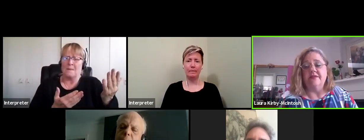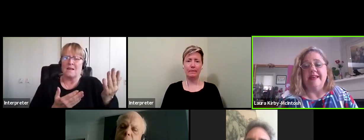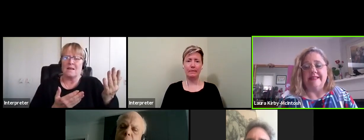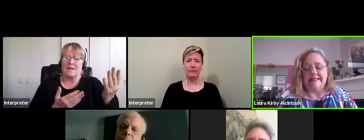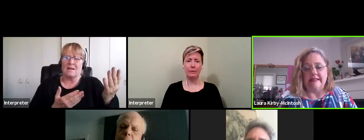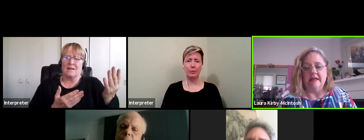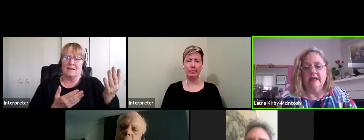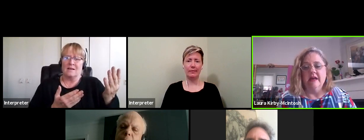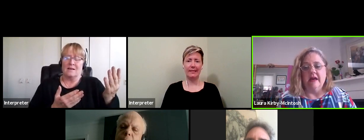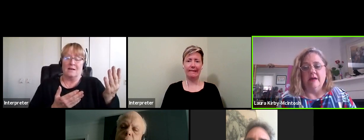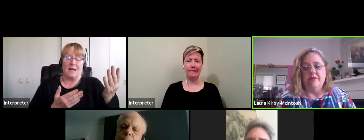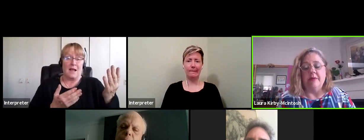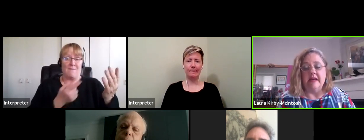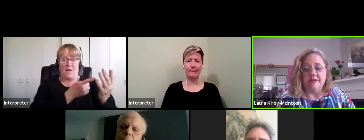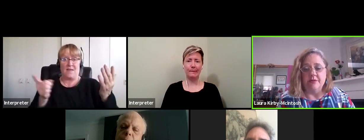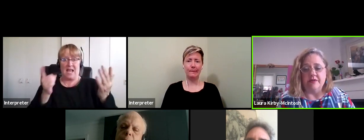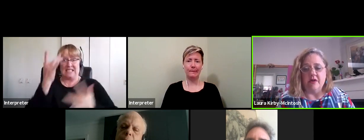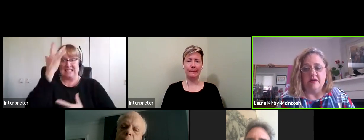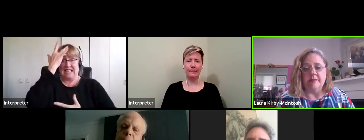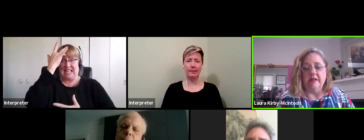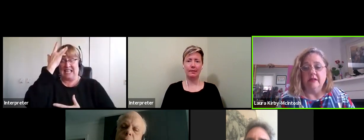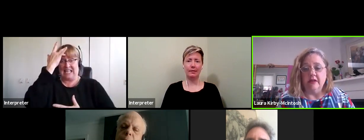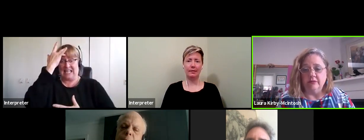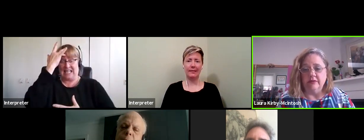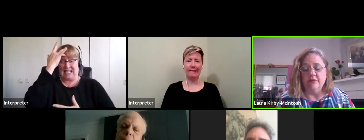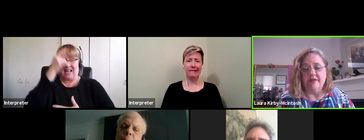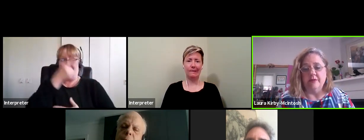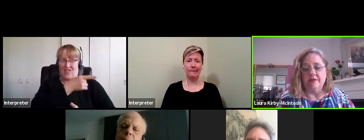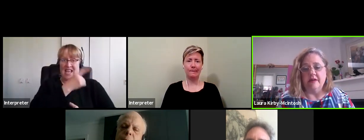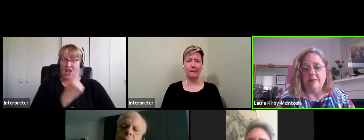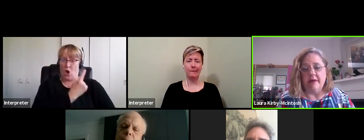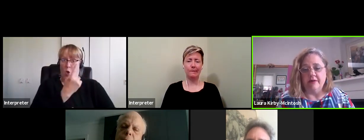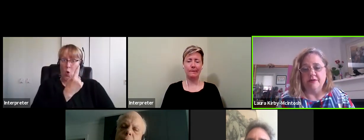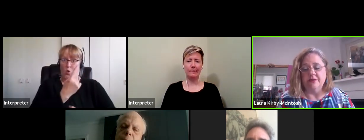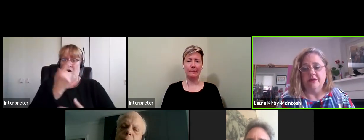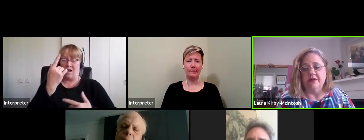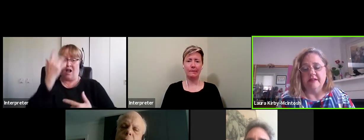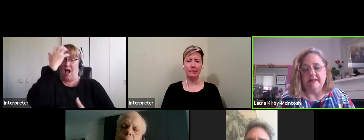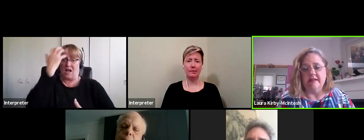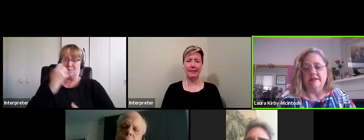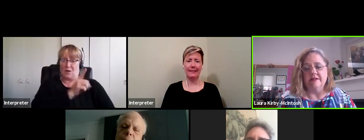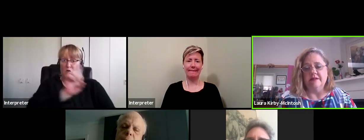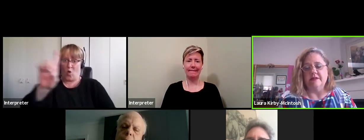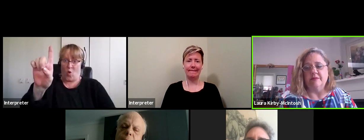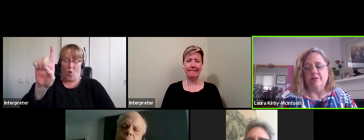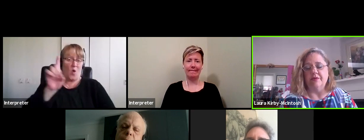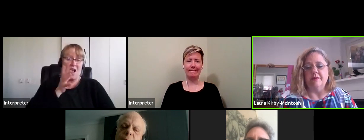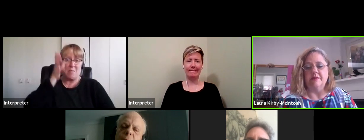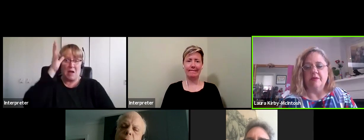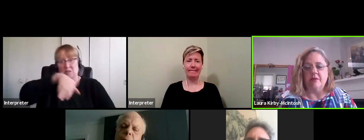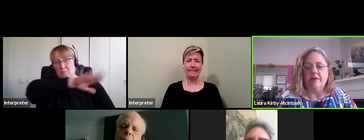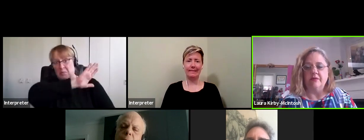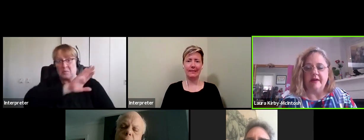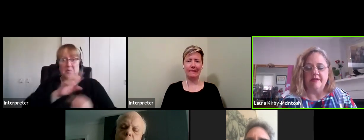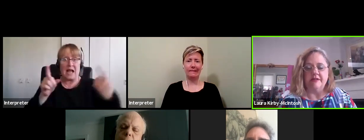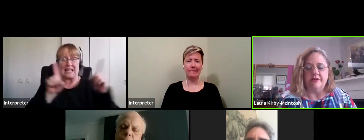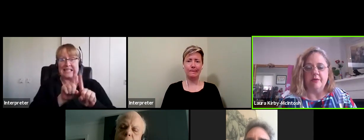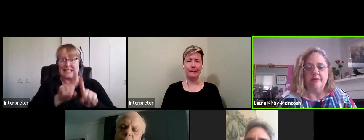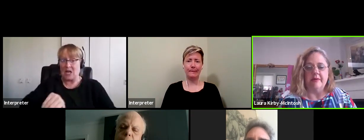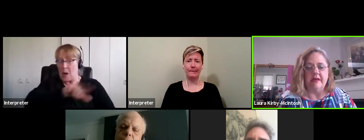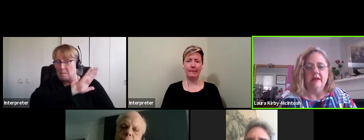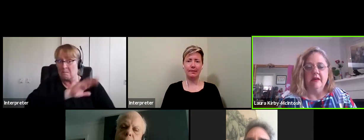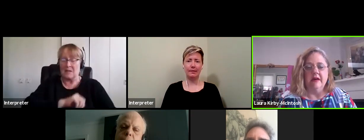that if they get sick, they'll be asked to go into the hospital alone without a parent or an attendant to support them. So I think one